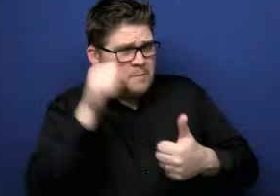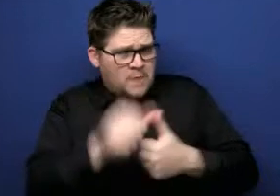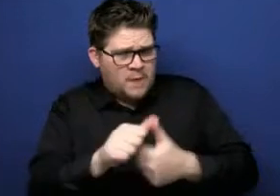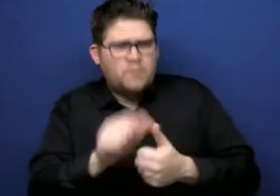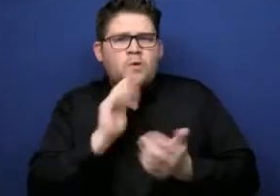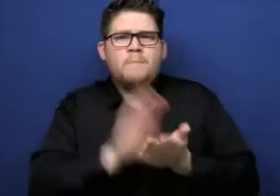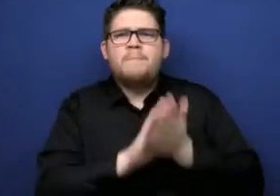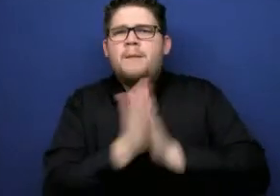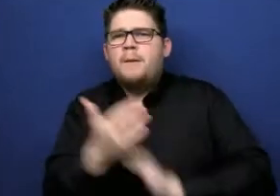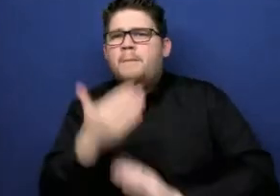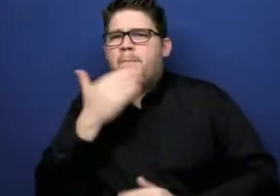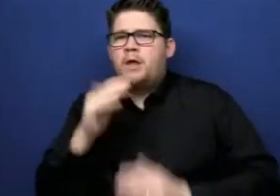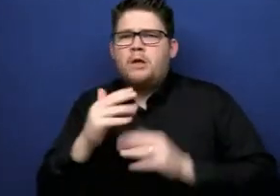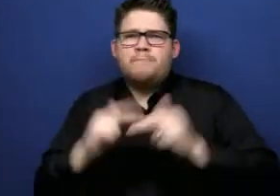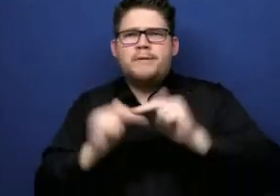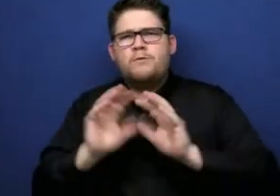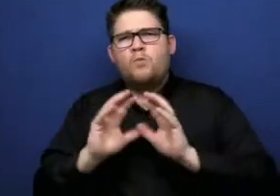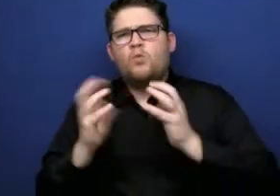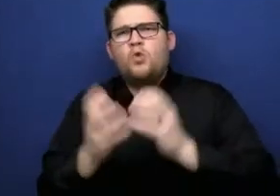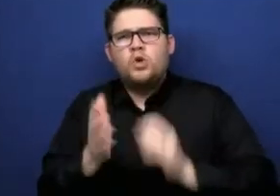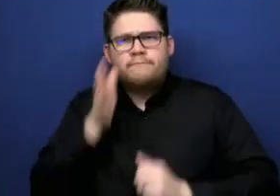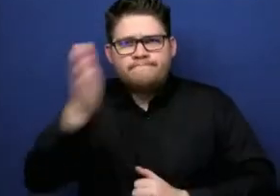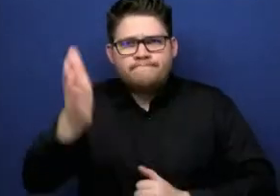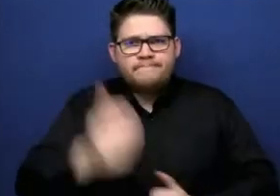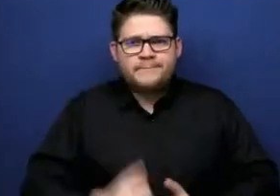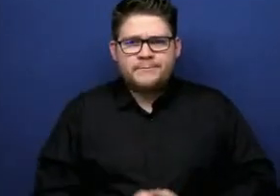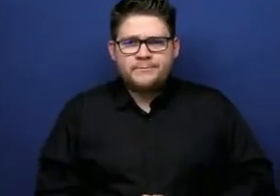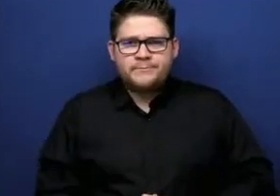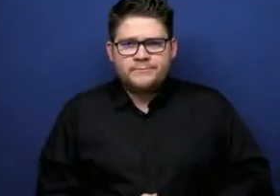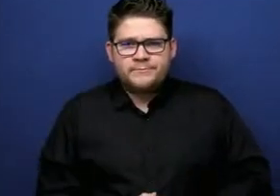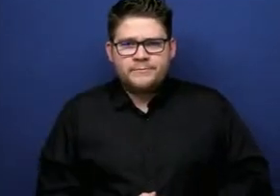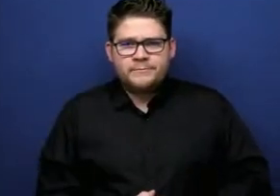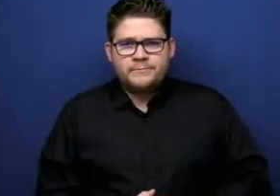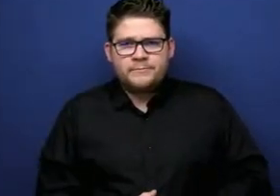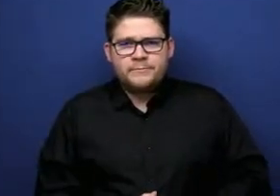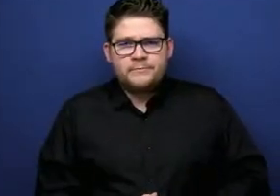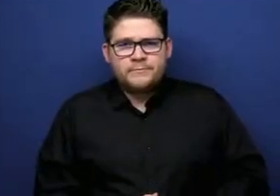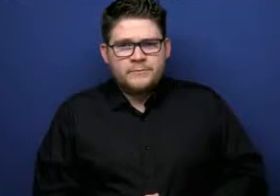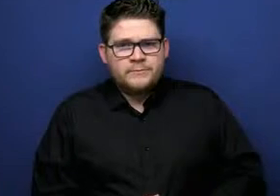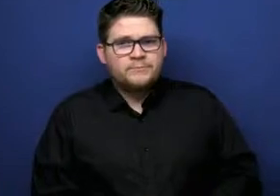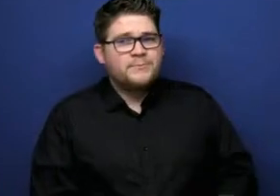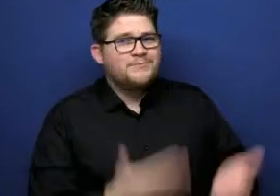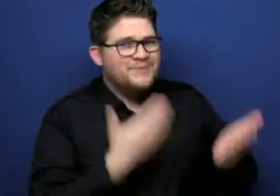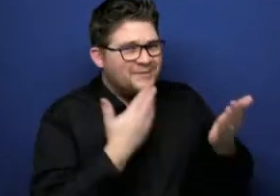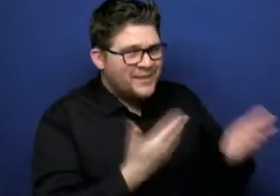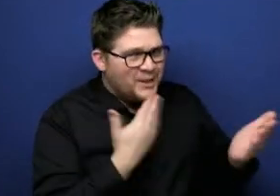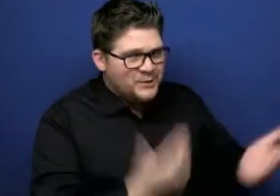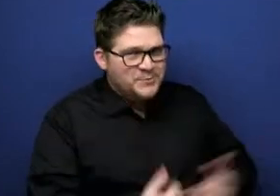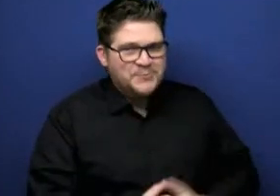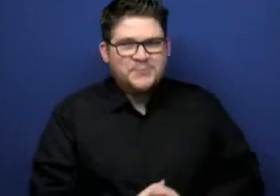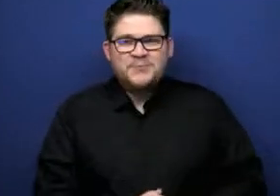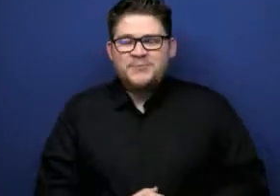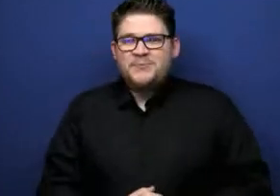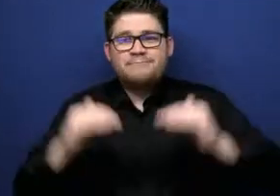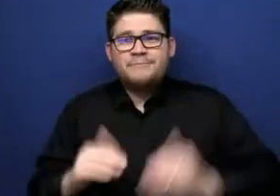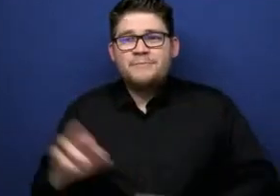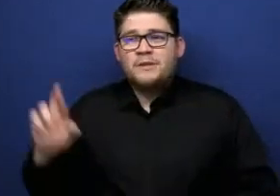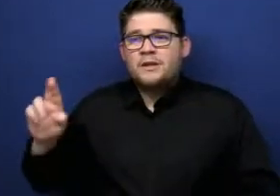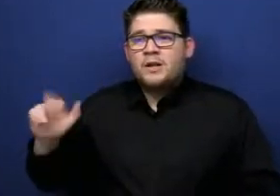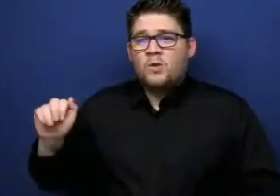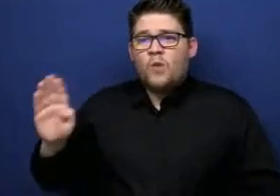Words from your heart. I would also now like to call on Robert Krell to light the memorial candles.